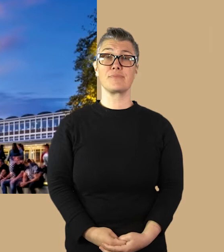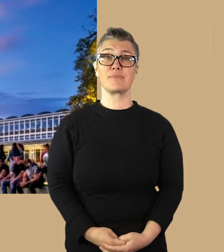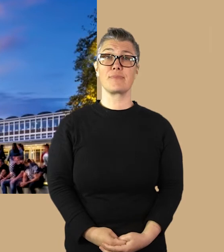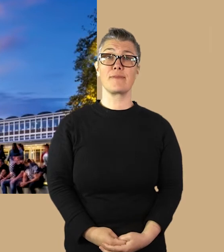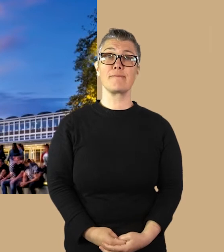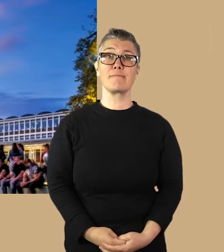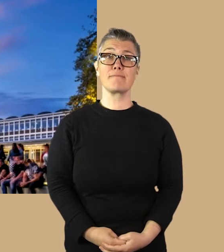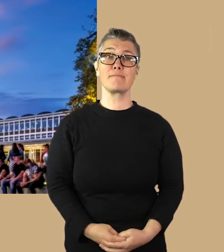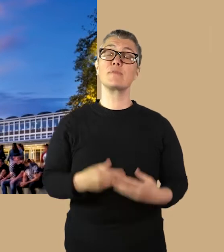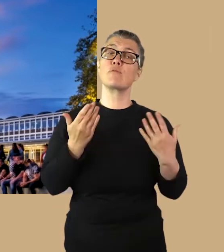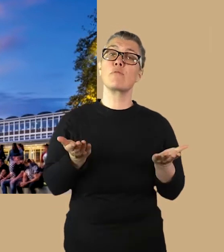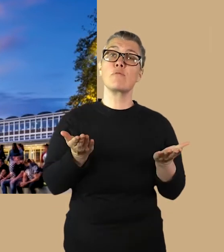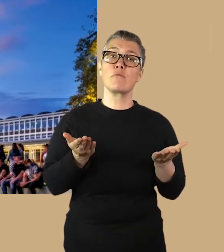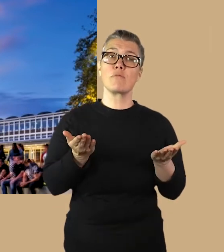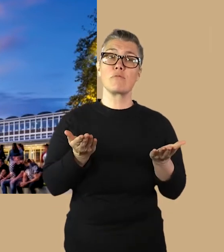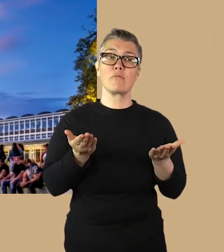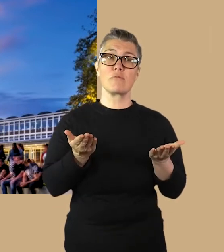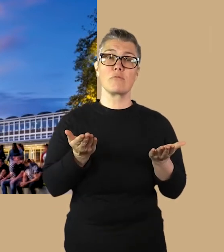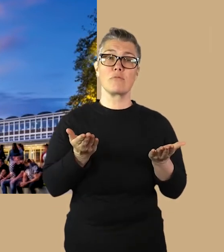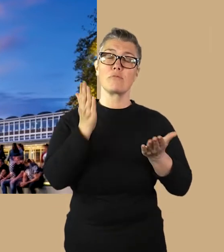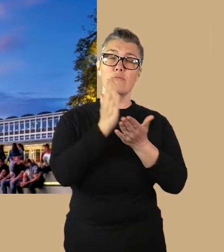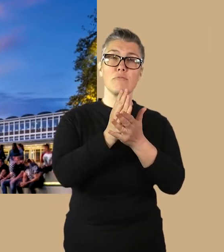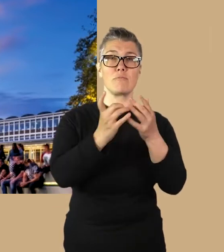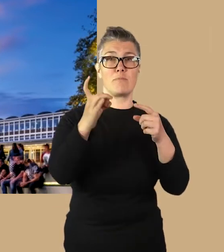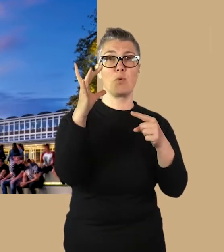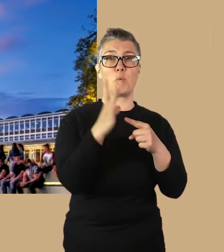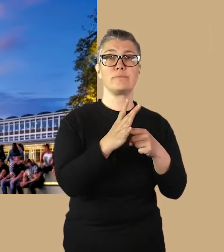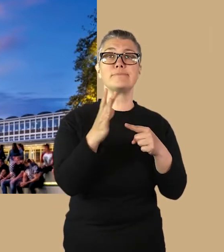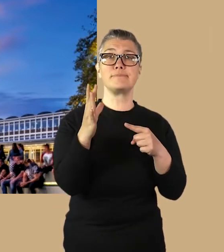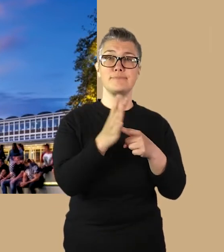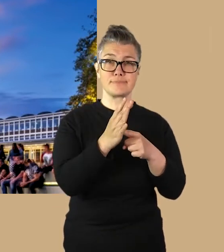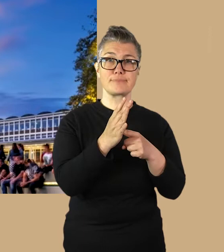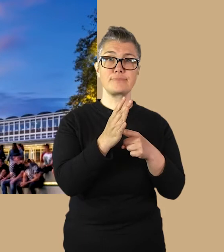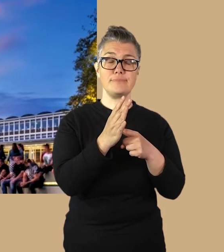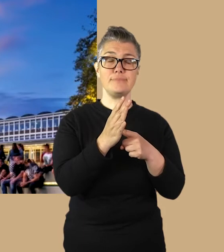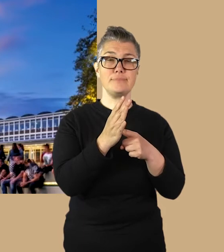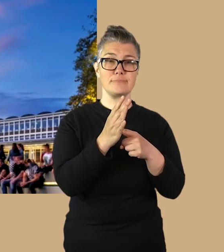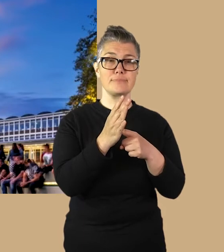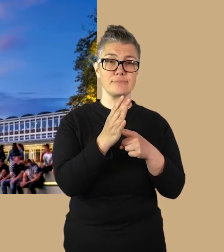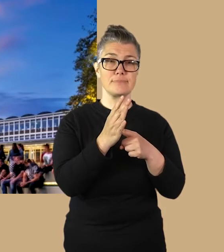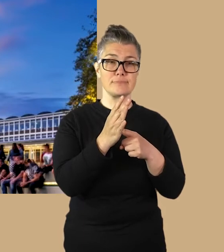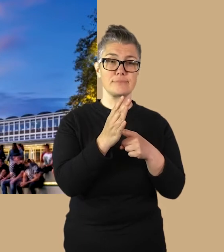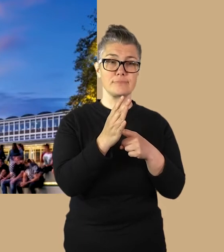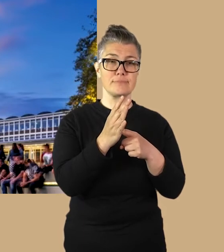So, so it is really important that there is an